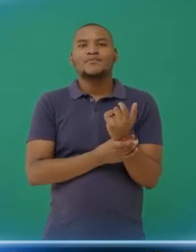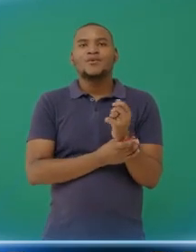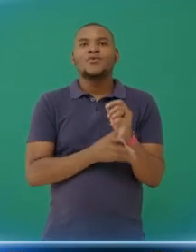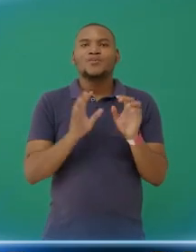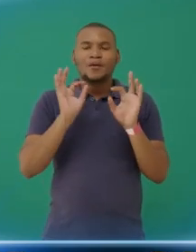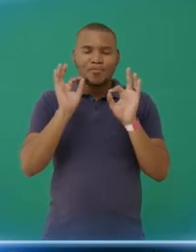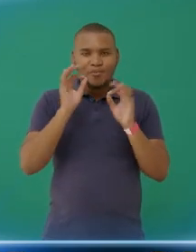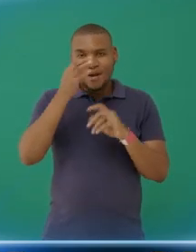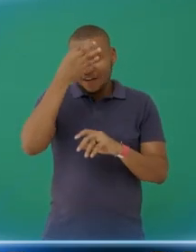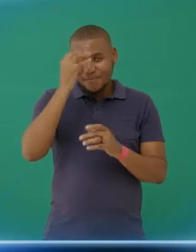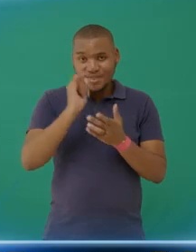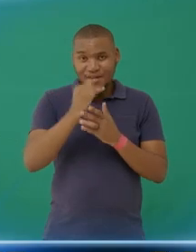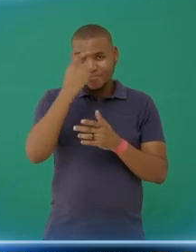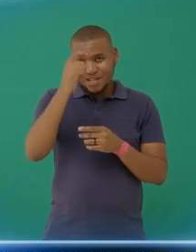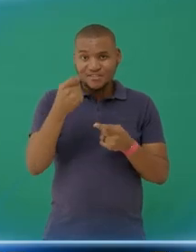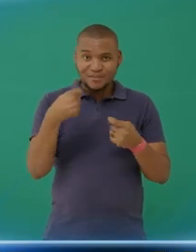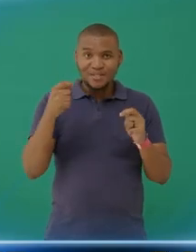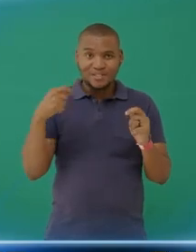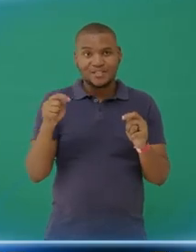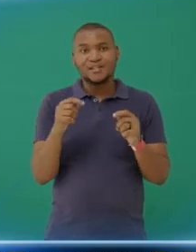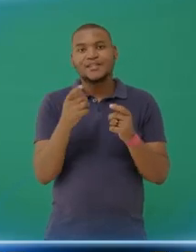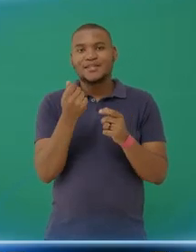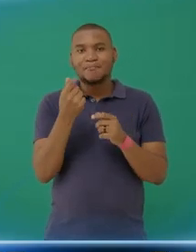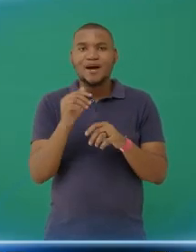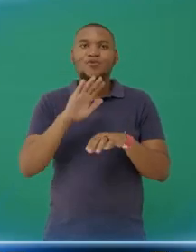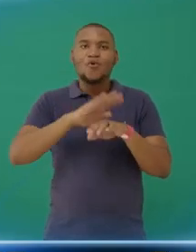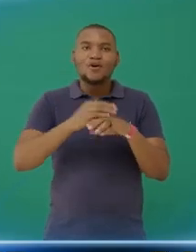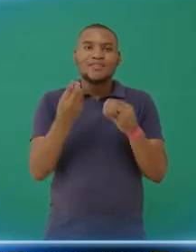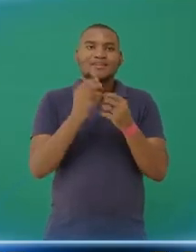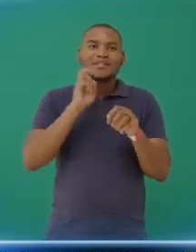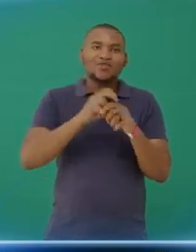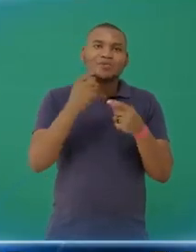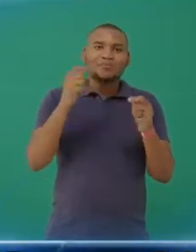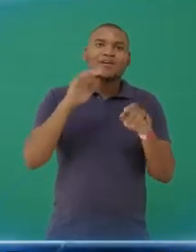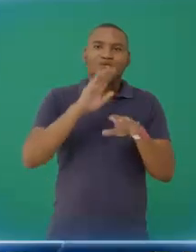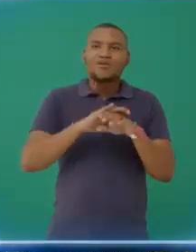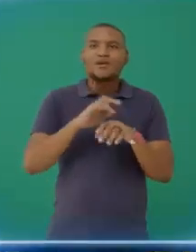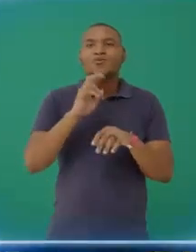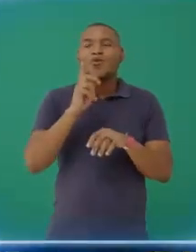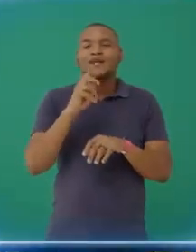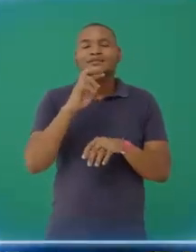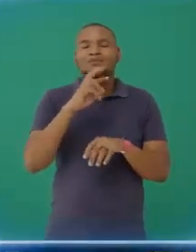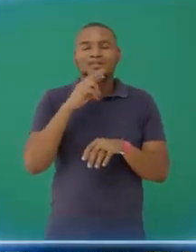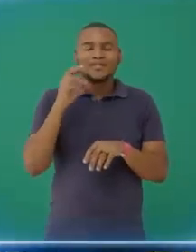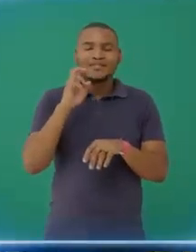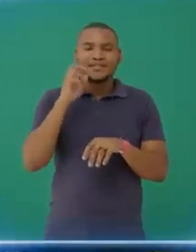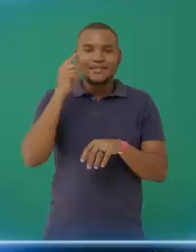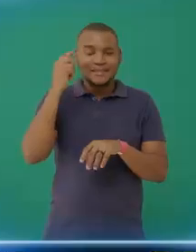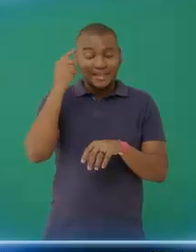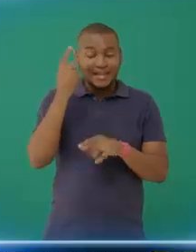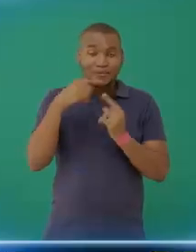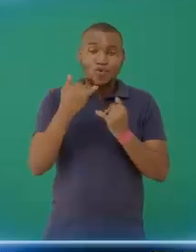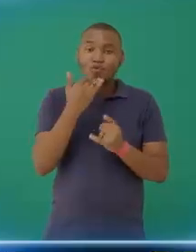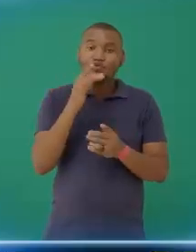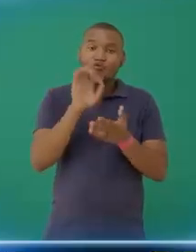government that believes in spending the money on the stuff it's supposed to be spent on. So what we really need to think about today is who we're going to vote for and how we're going to get the